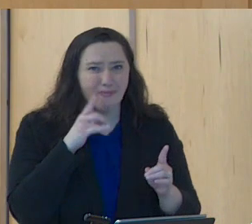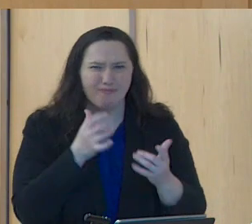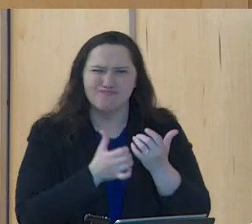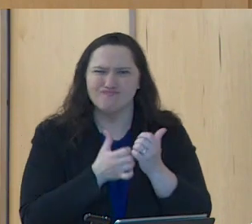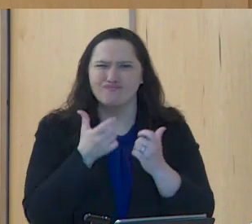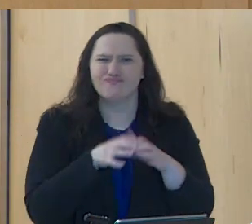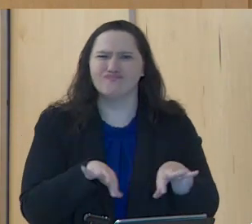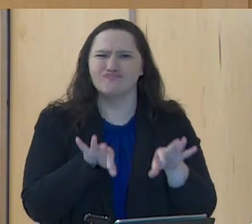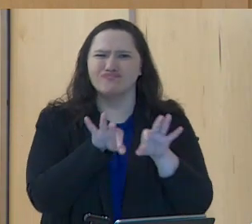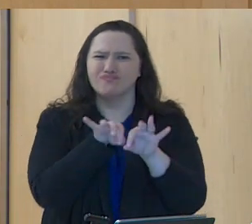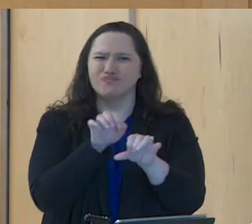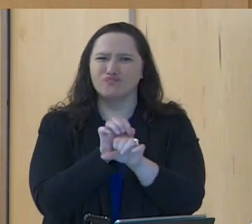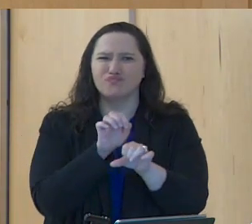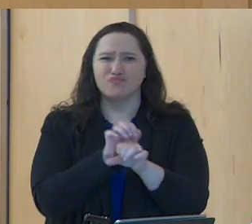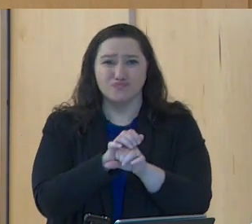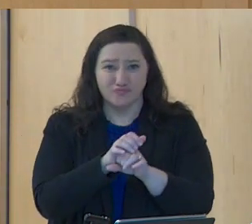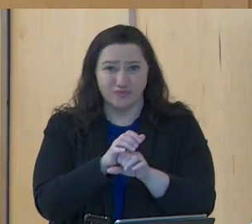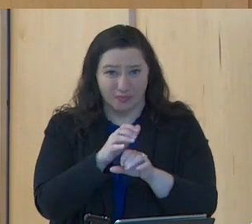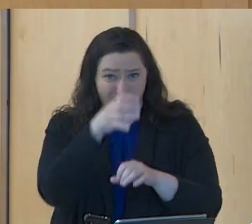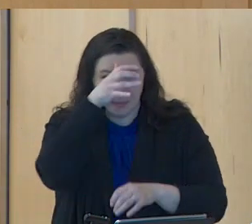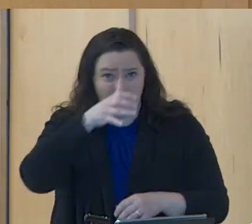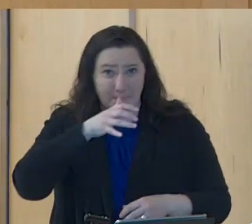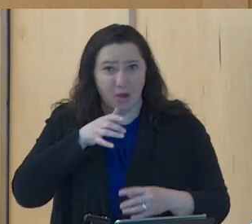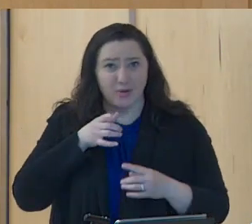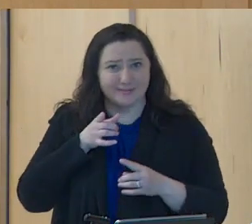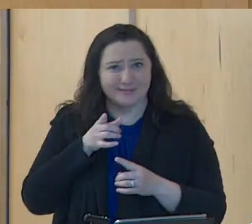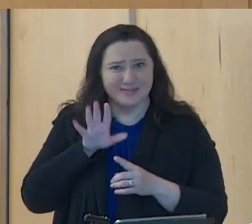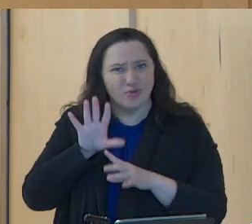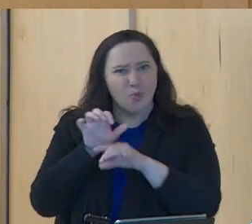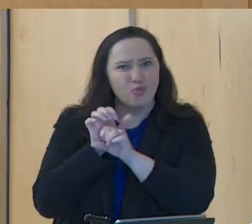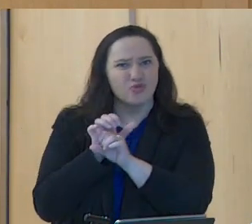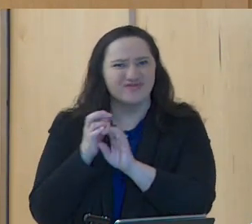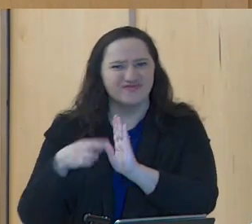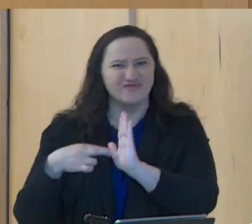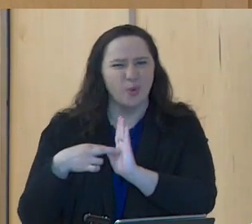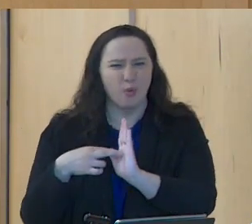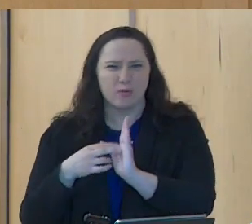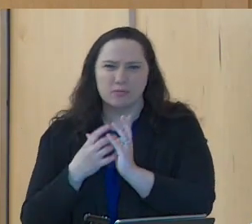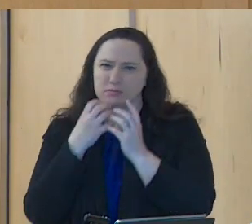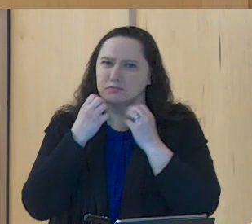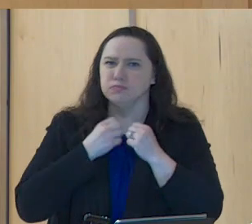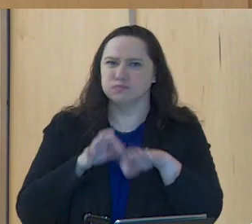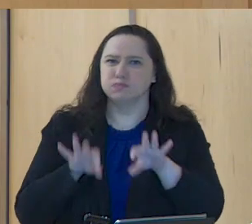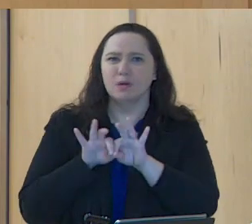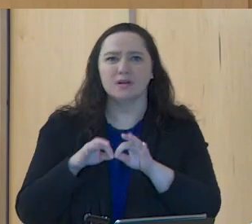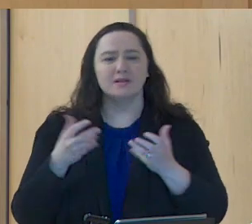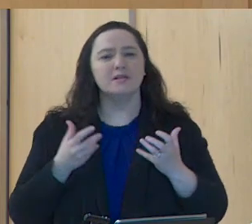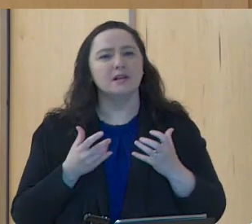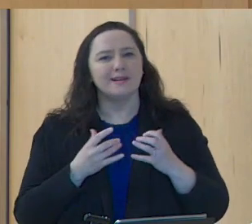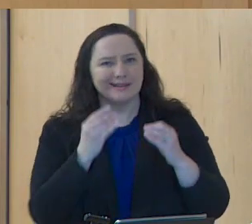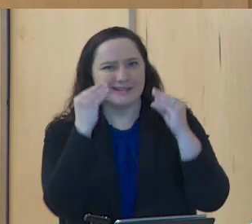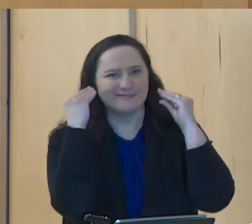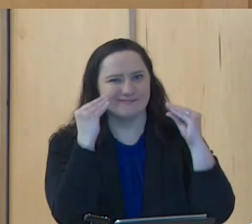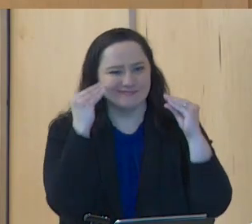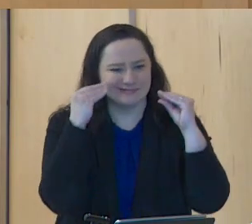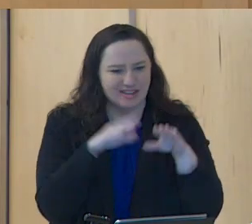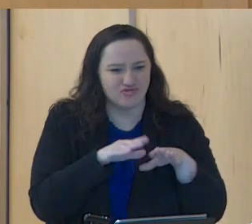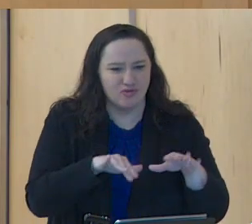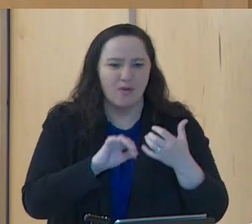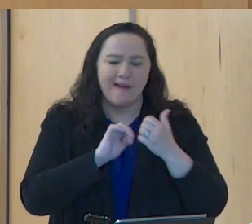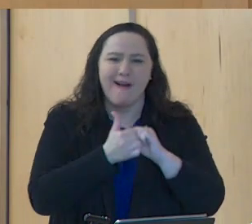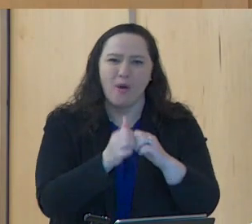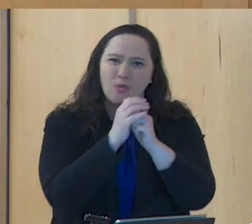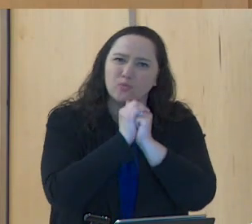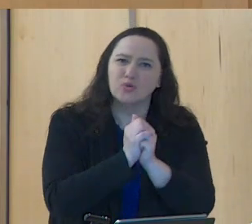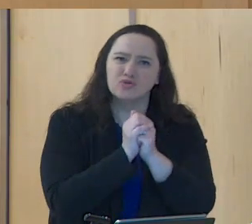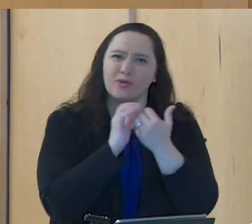important jobs that Christian parents have is to train their children how to worship and praise